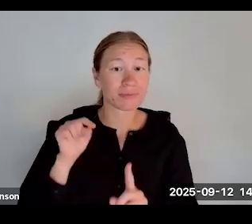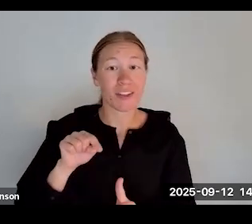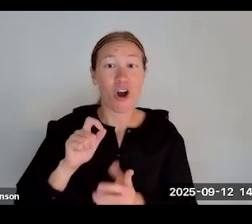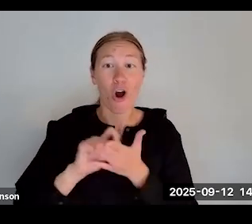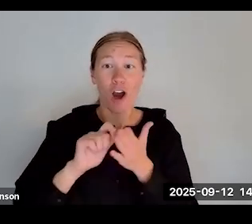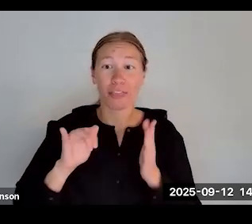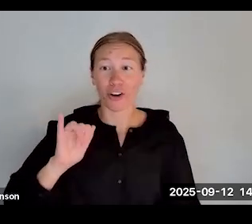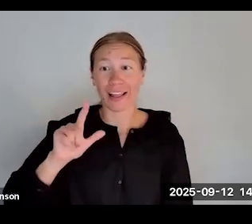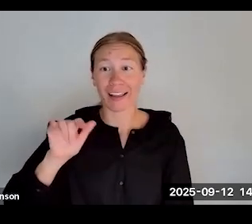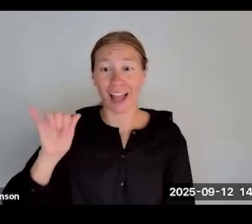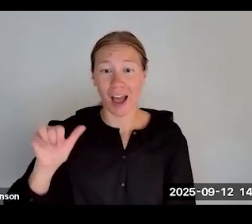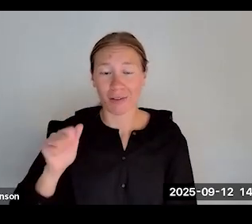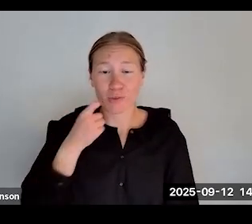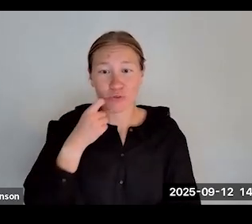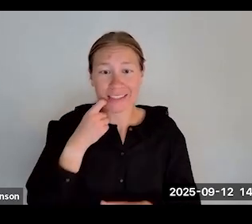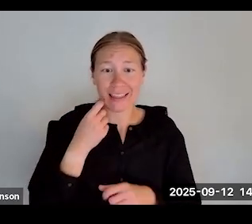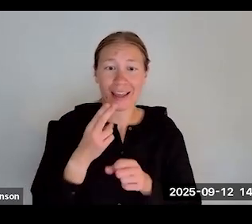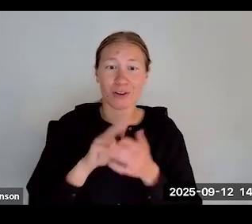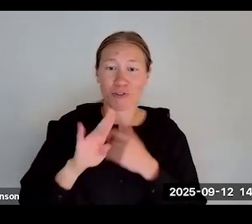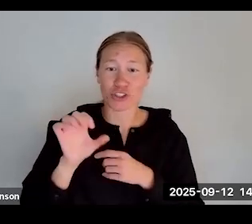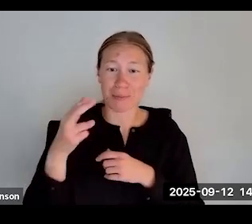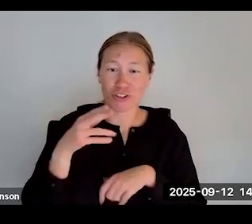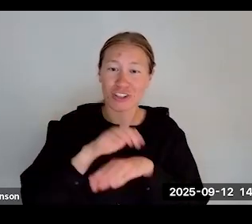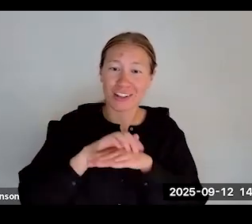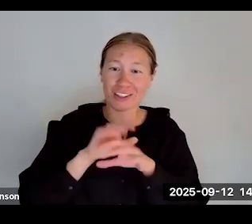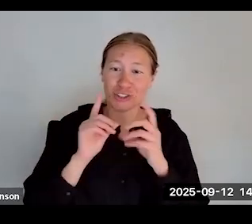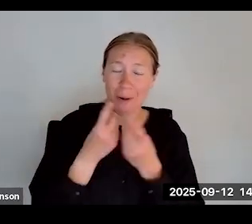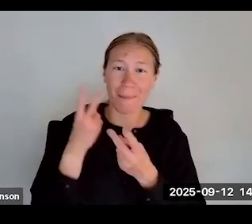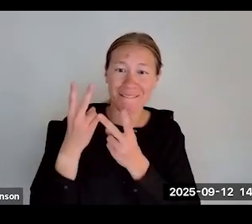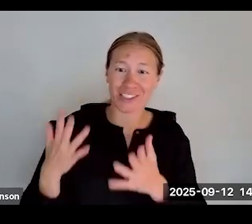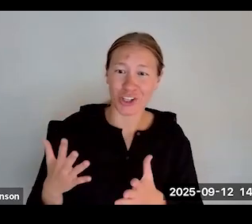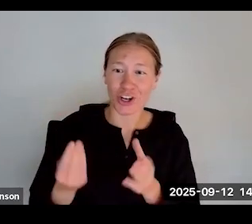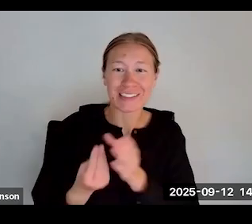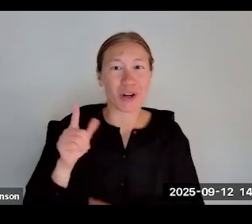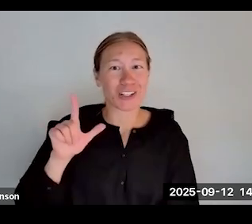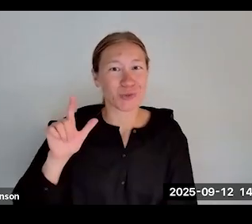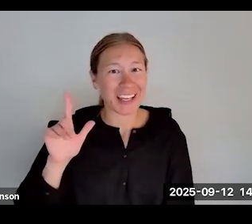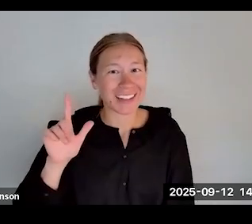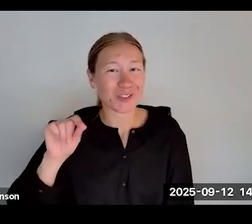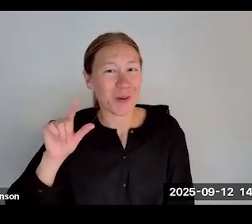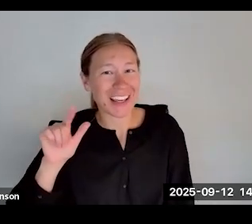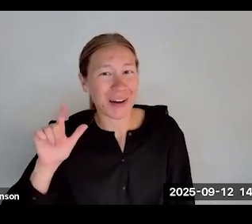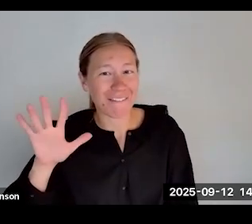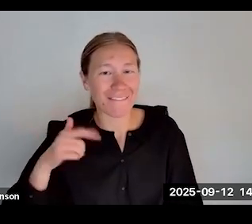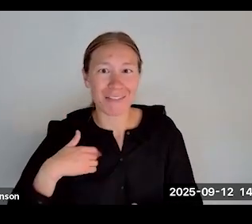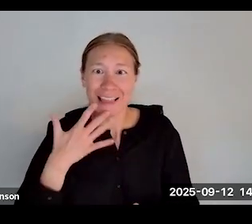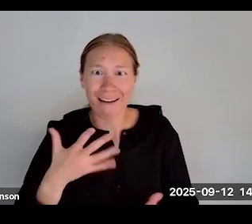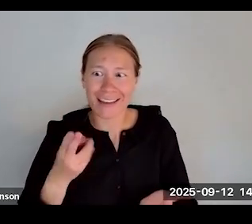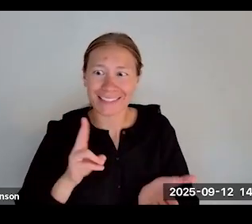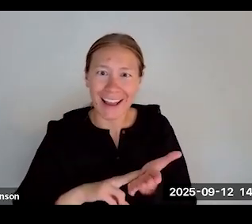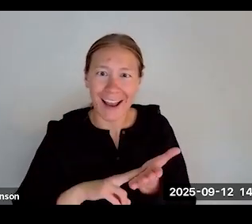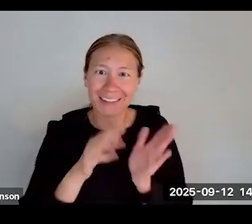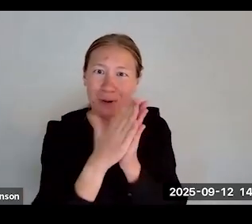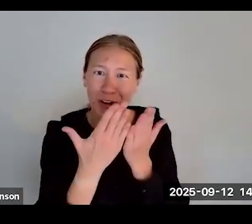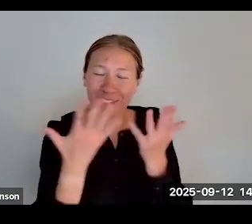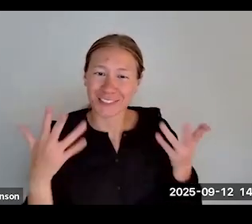in the English department in the spring of 2025. I was lucky enough to get my copy of Deaf Republic signed then. Deaf Republic was